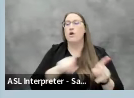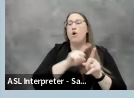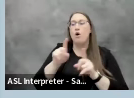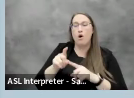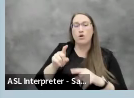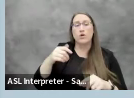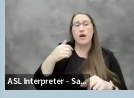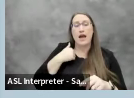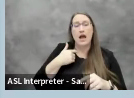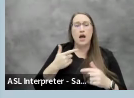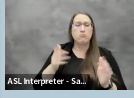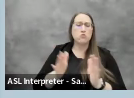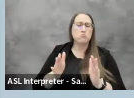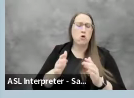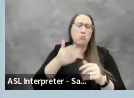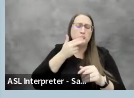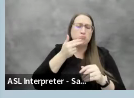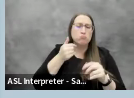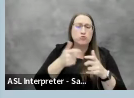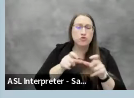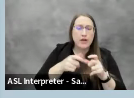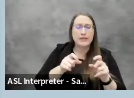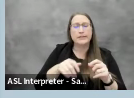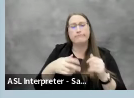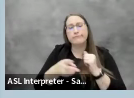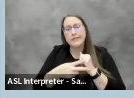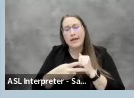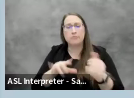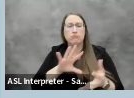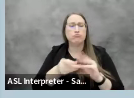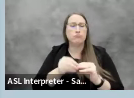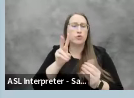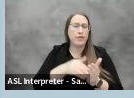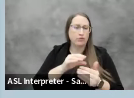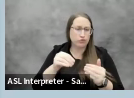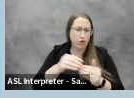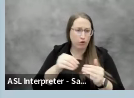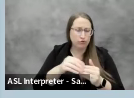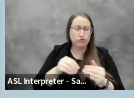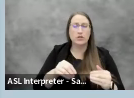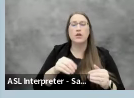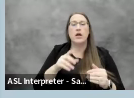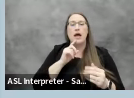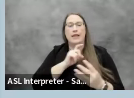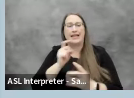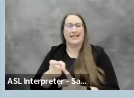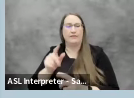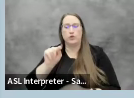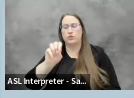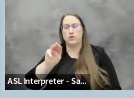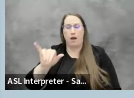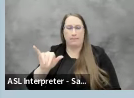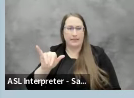a relatively small checking and savings account worth $2,000, and she indicated that Tommy was the beneficiary on